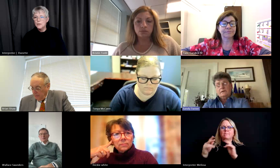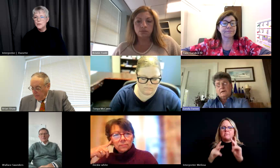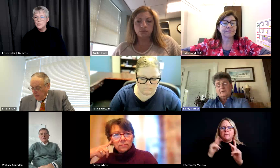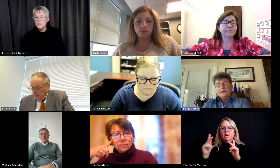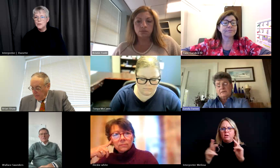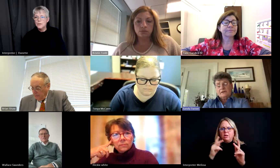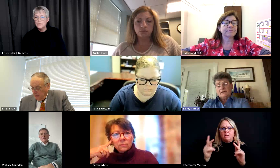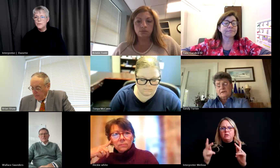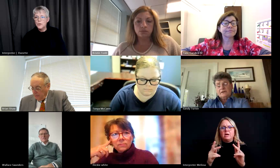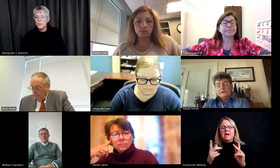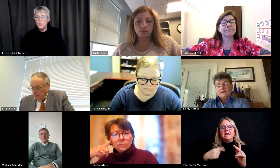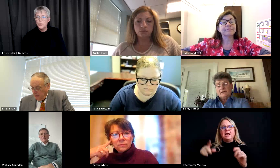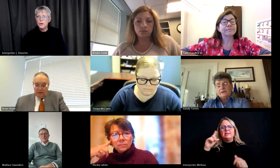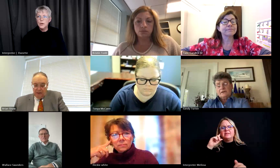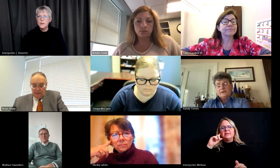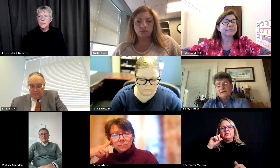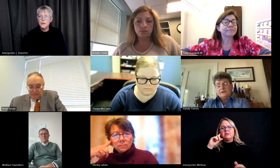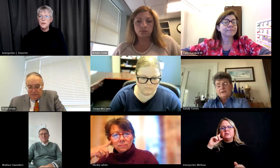And I think